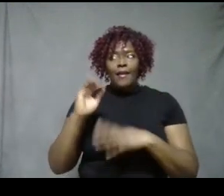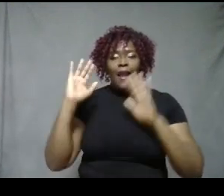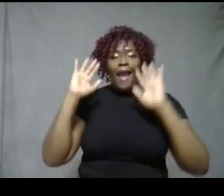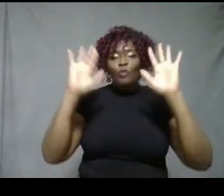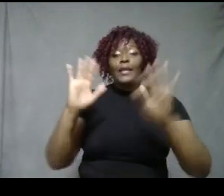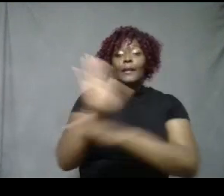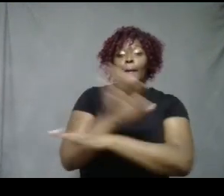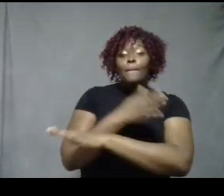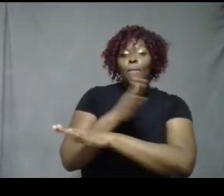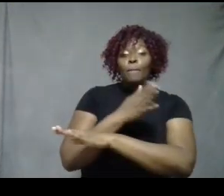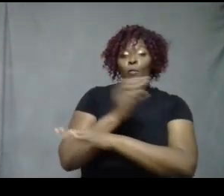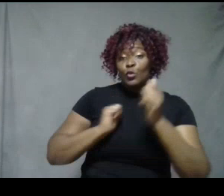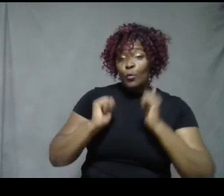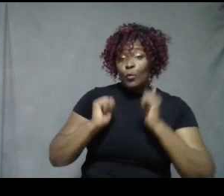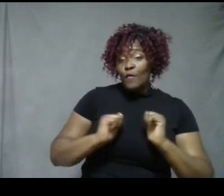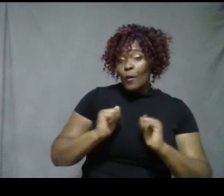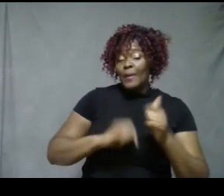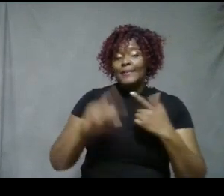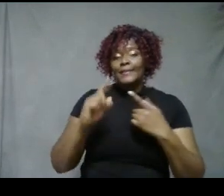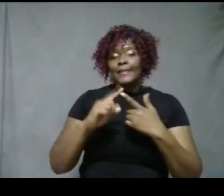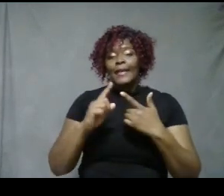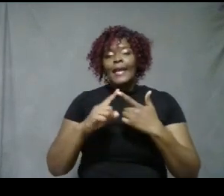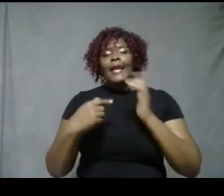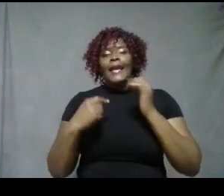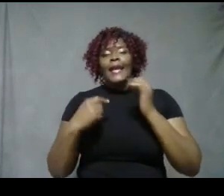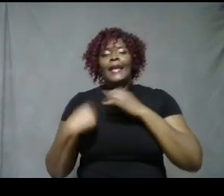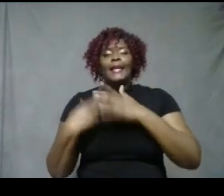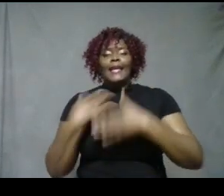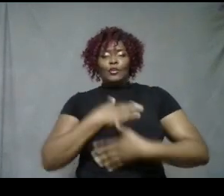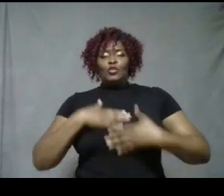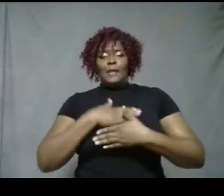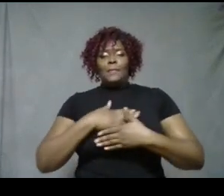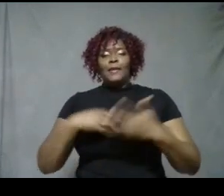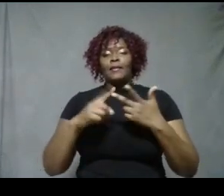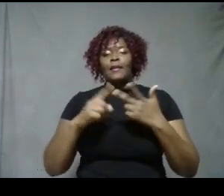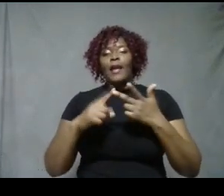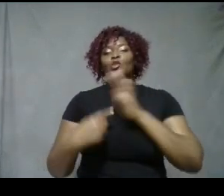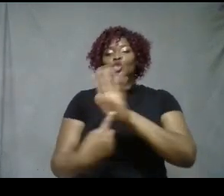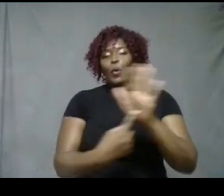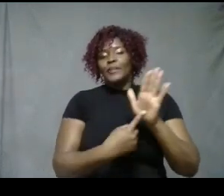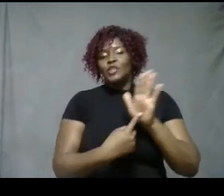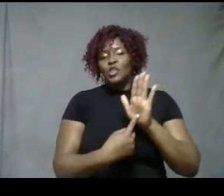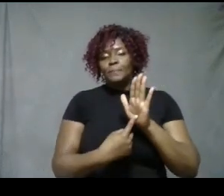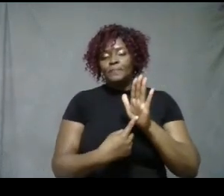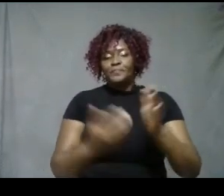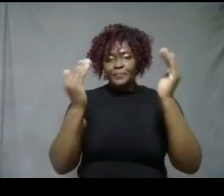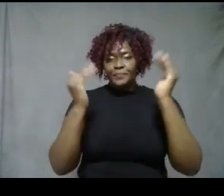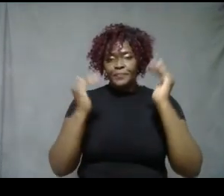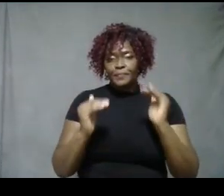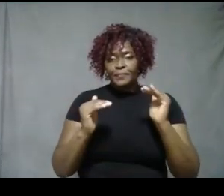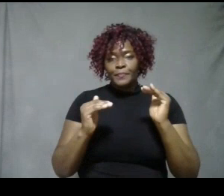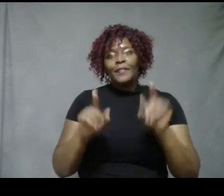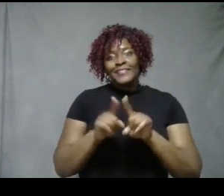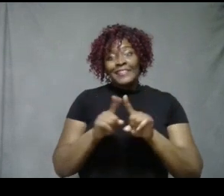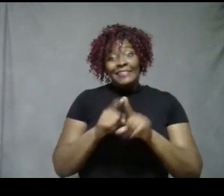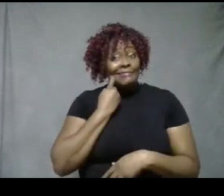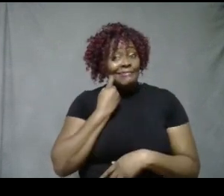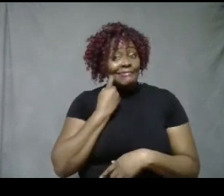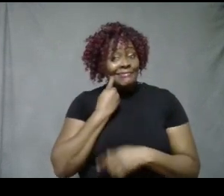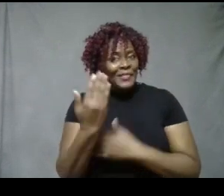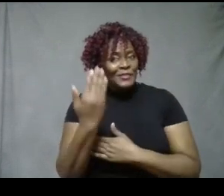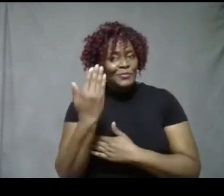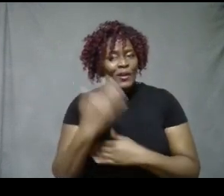outstanding display of entertainment, outstanding display of showmanship. Additionally, just this morning, the winner of the